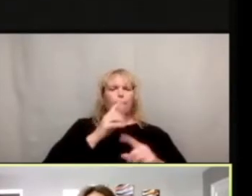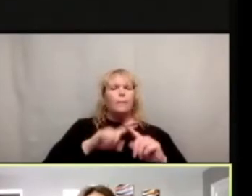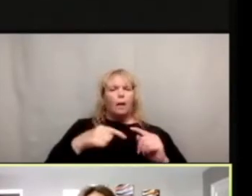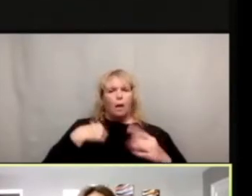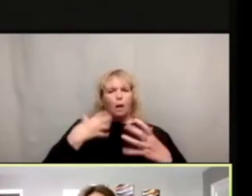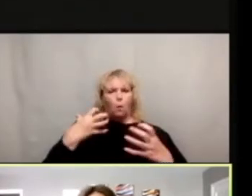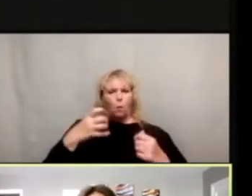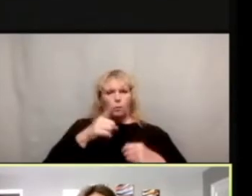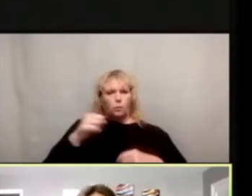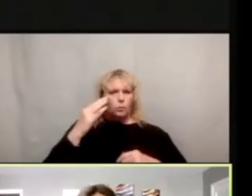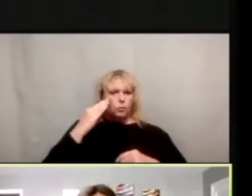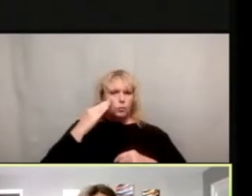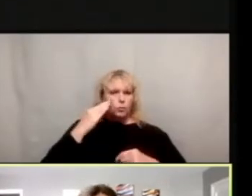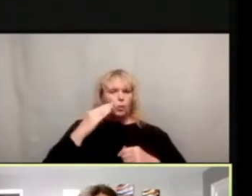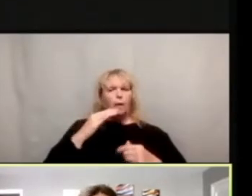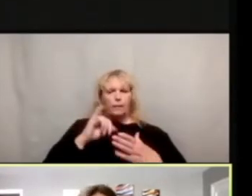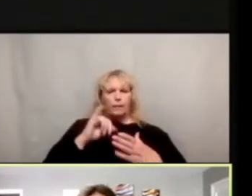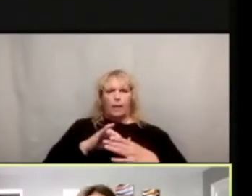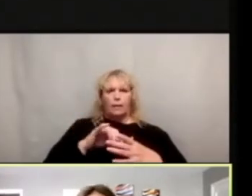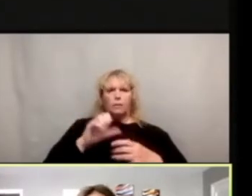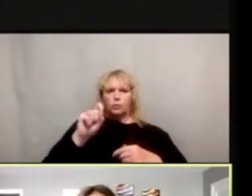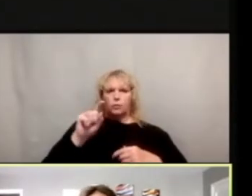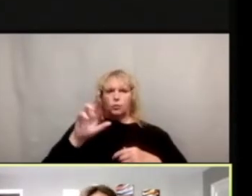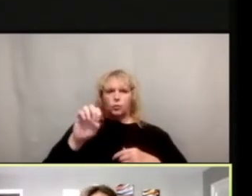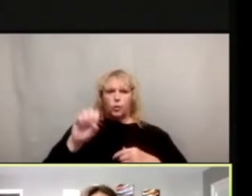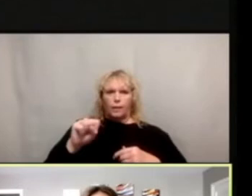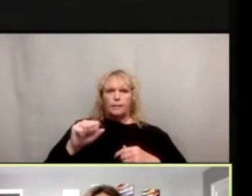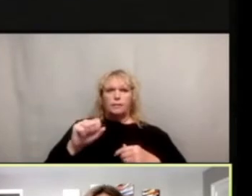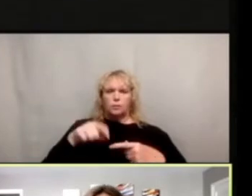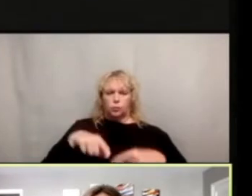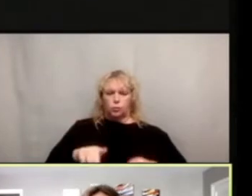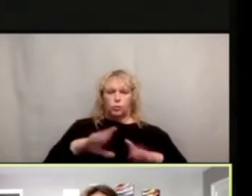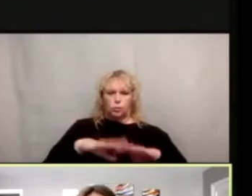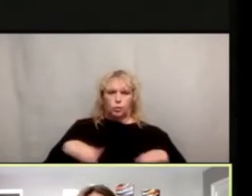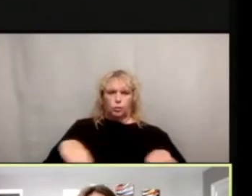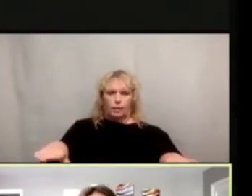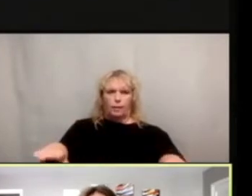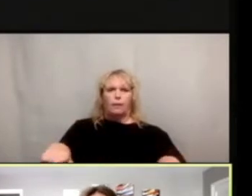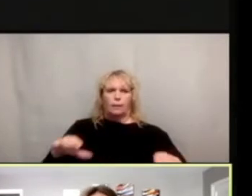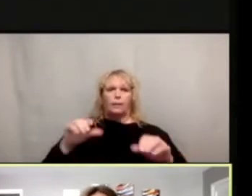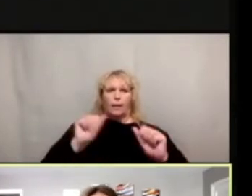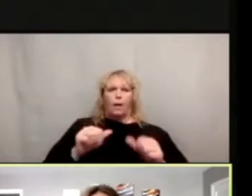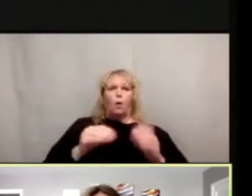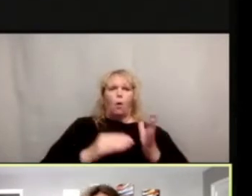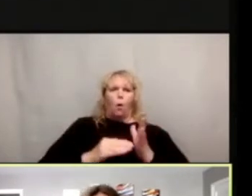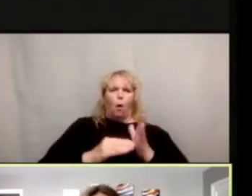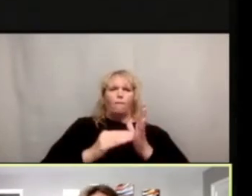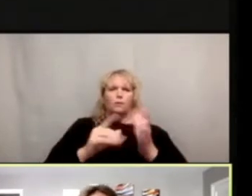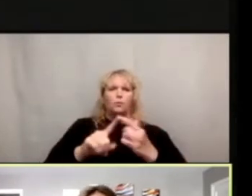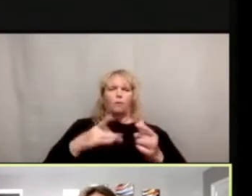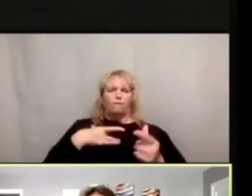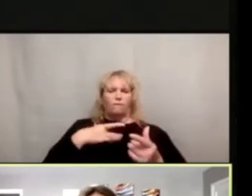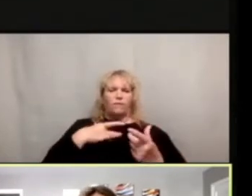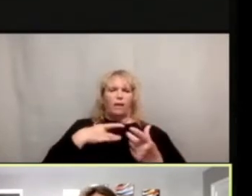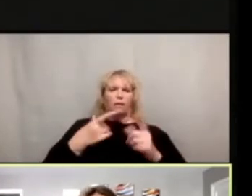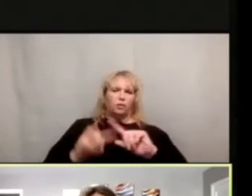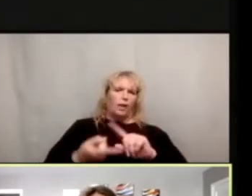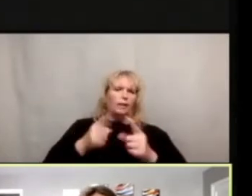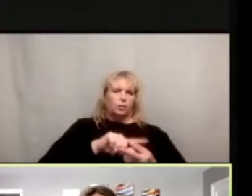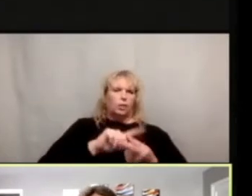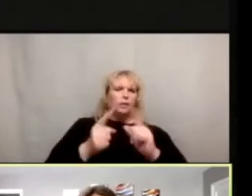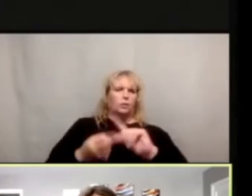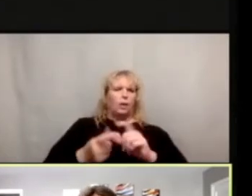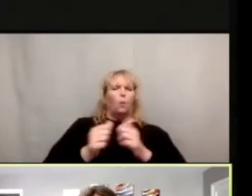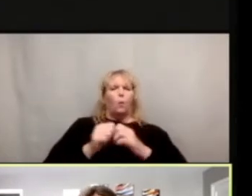that, stress in childhood, often ACEs is interchange and there is overlap with childhood trauma, but to note that